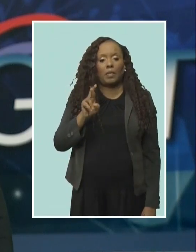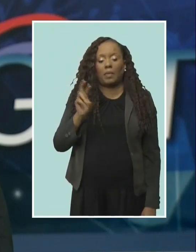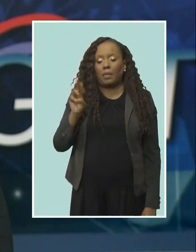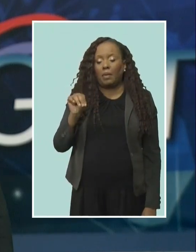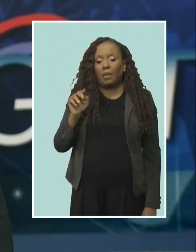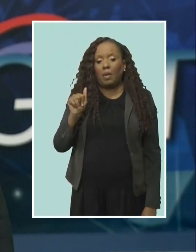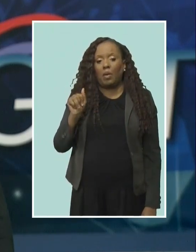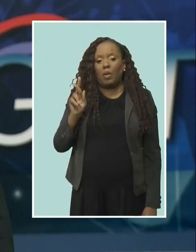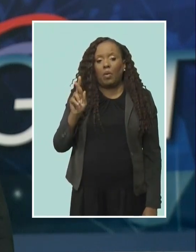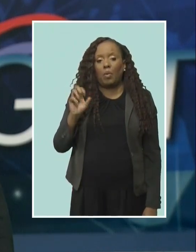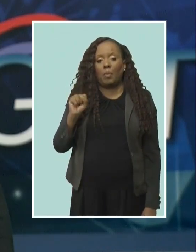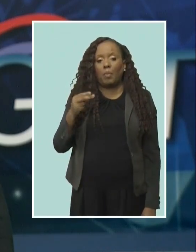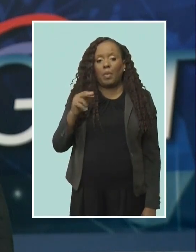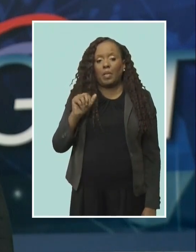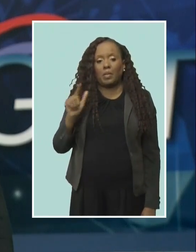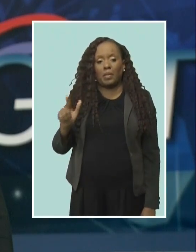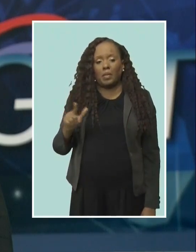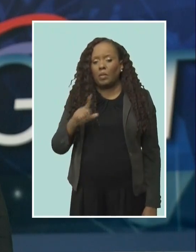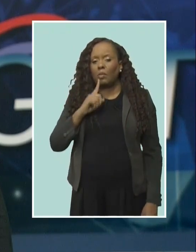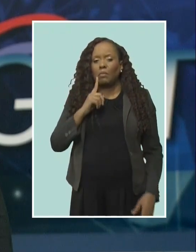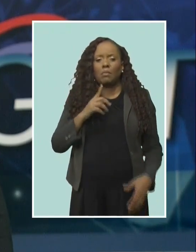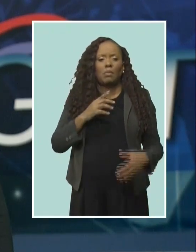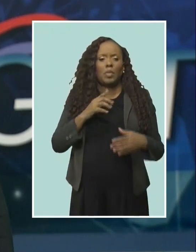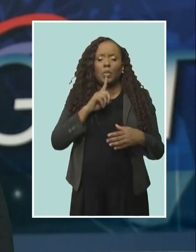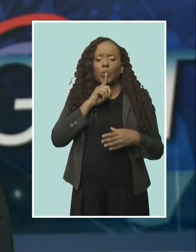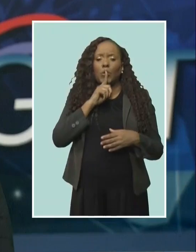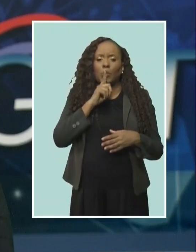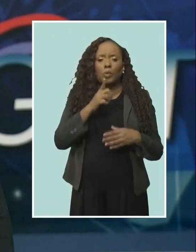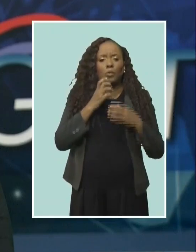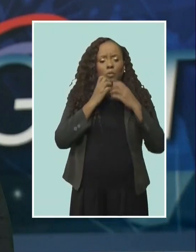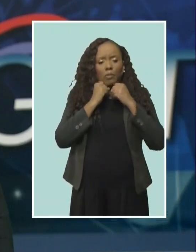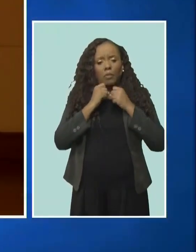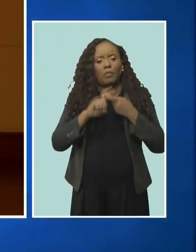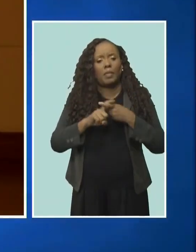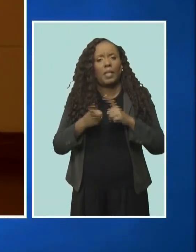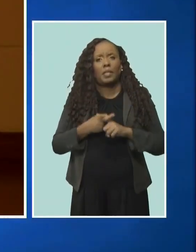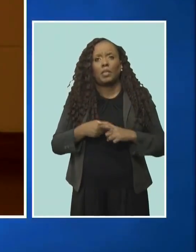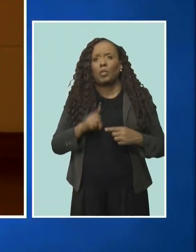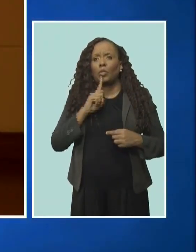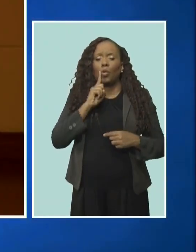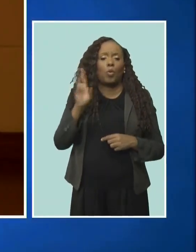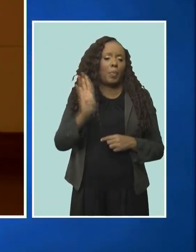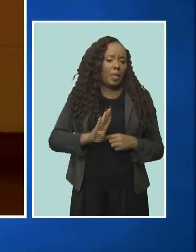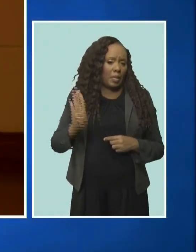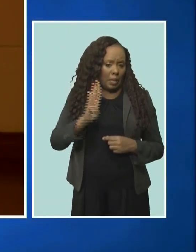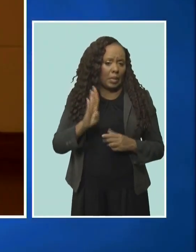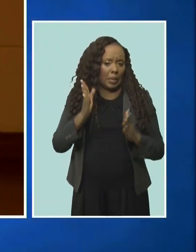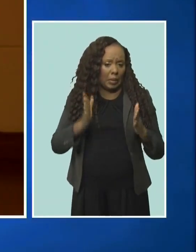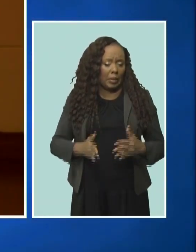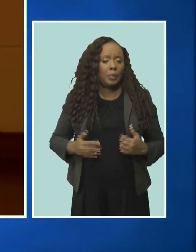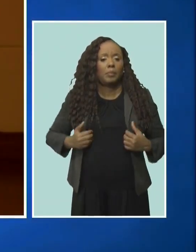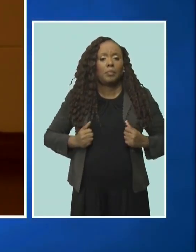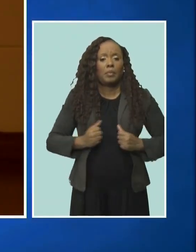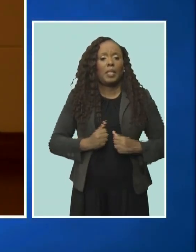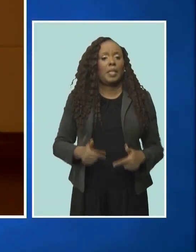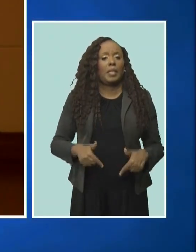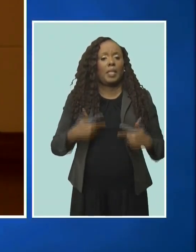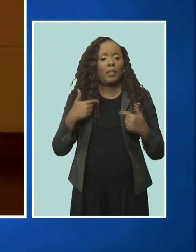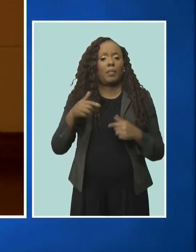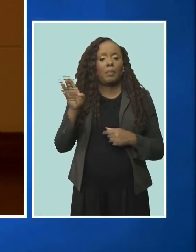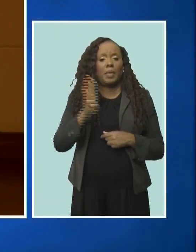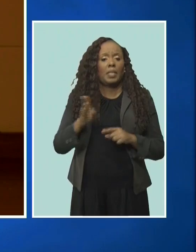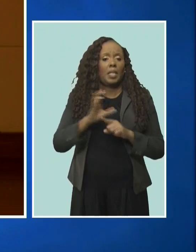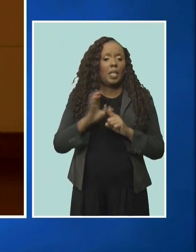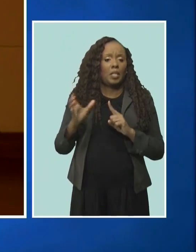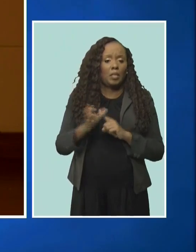friend who was Bajan to the core. She says he lived the Bajan culture, and when juxtaposed